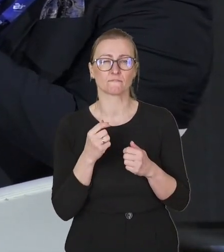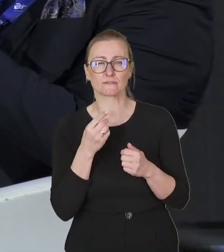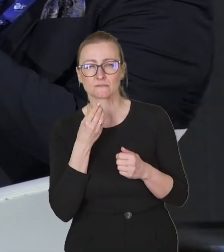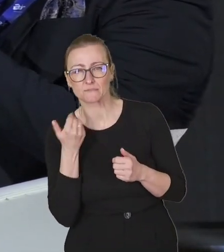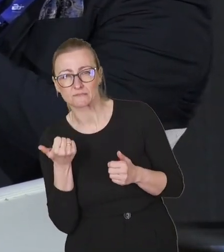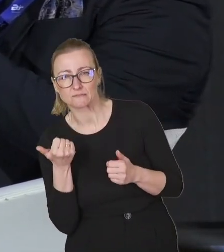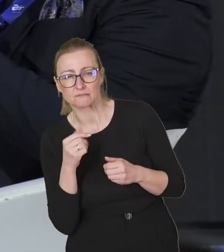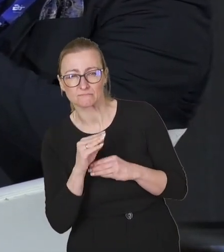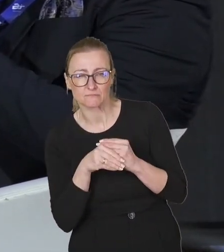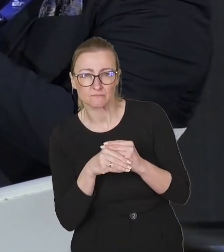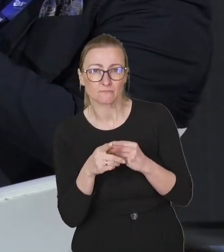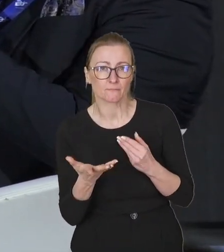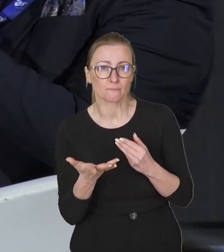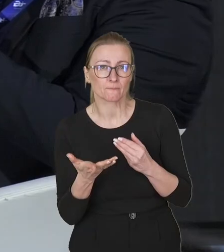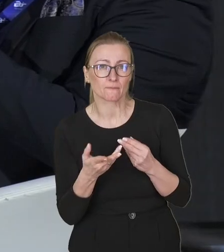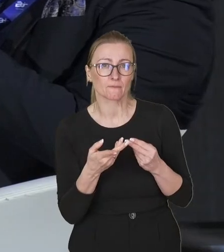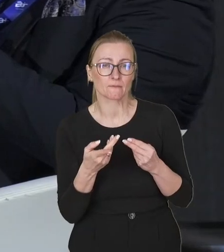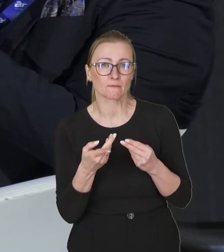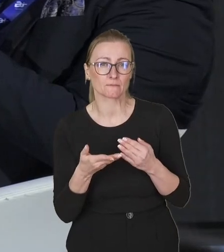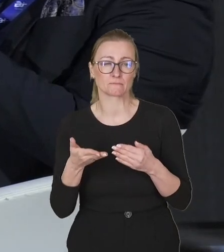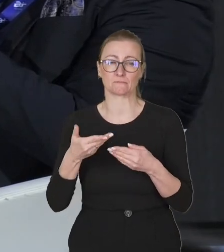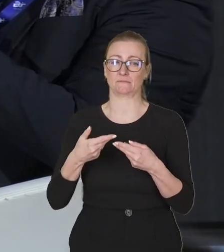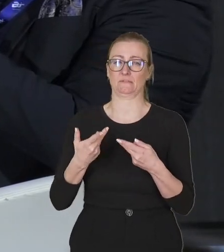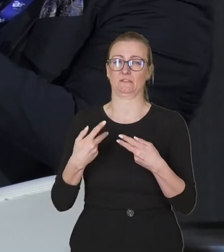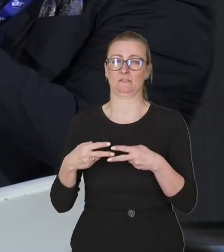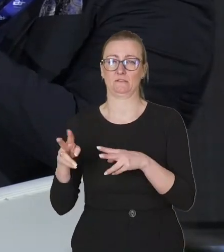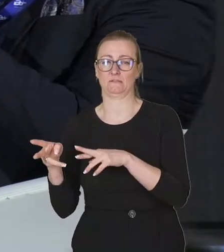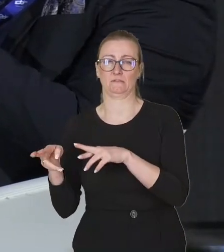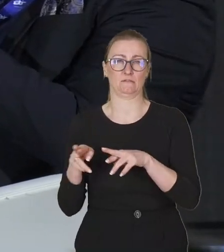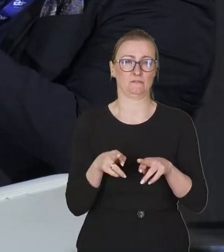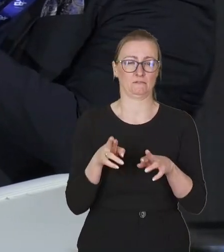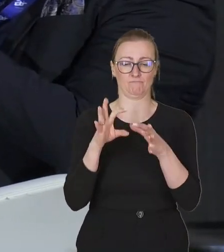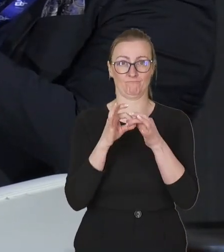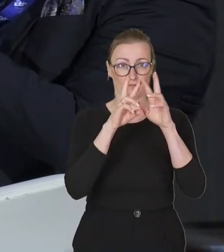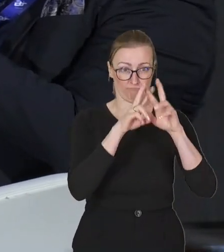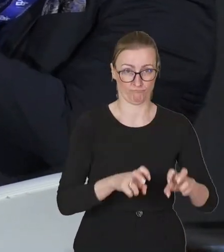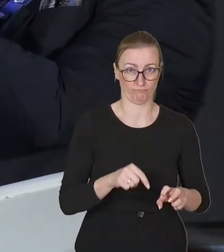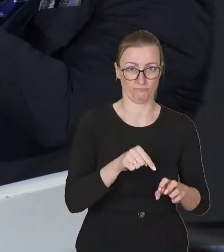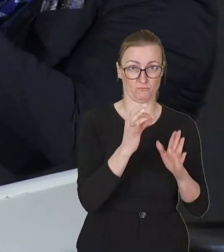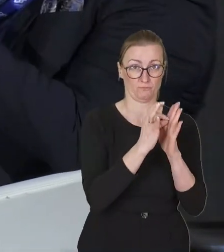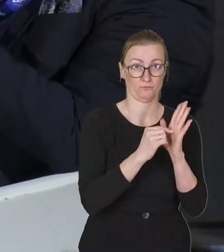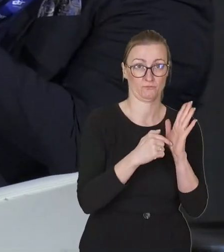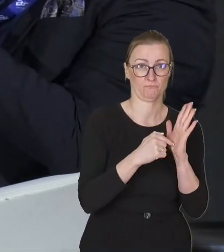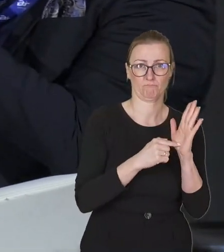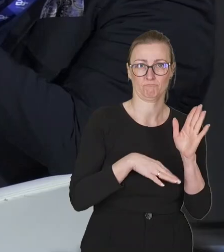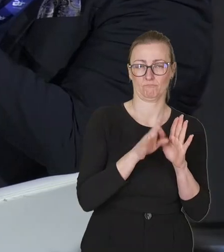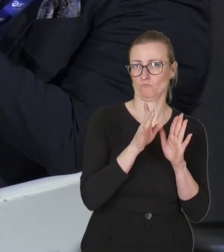this R&D policy. I absolutely understand that the scope of the region, this is not the